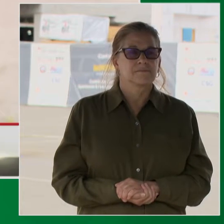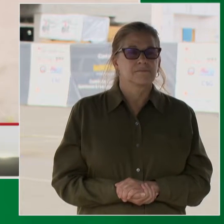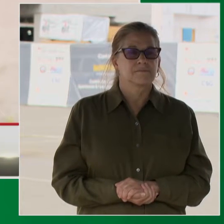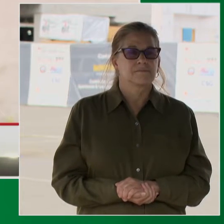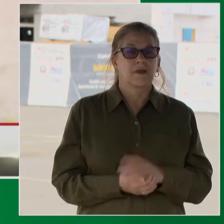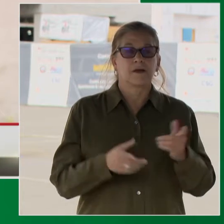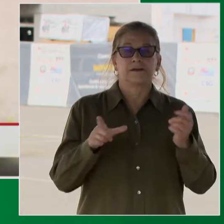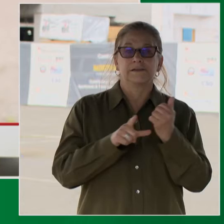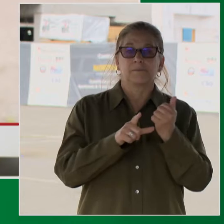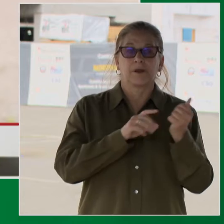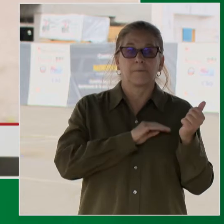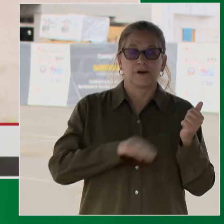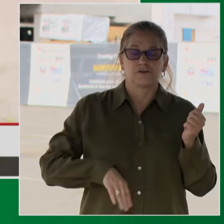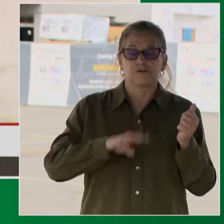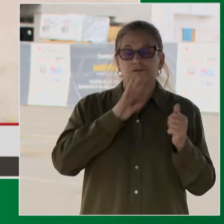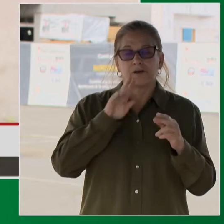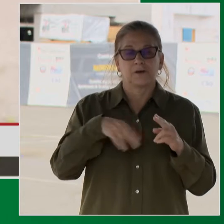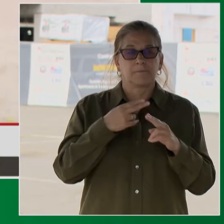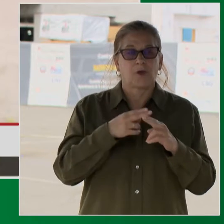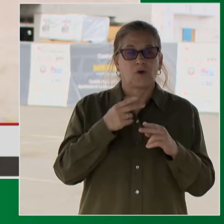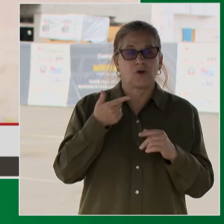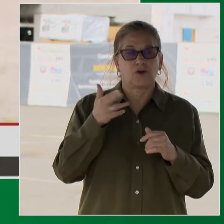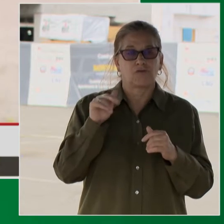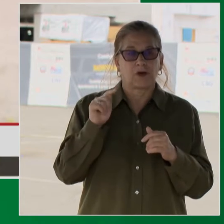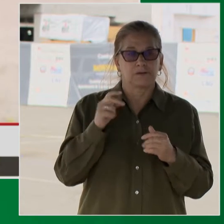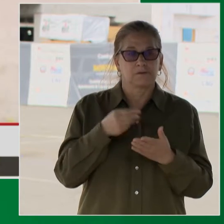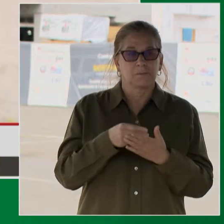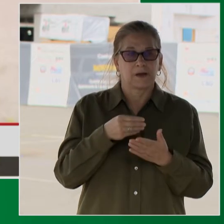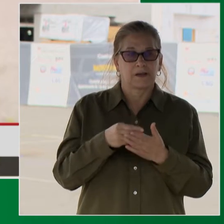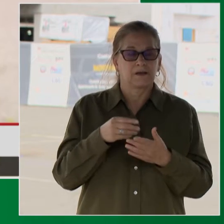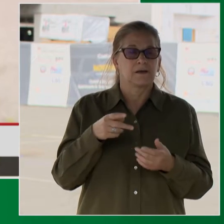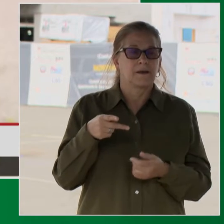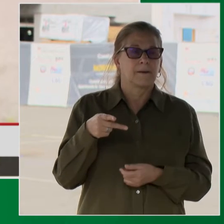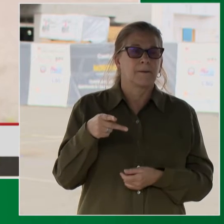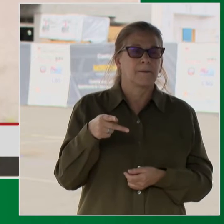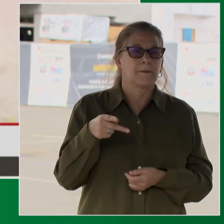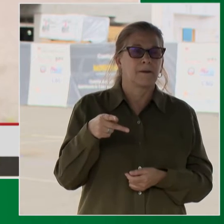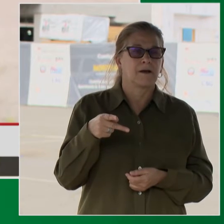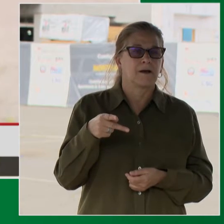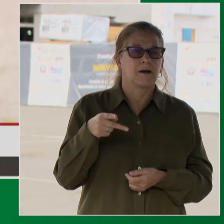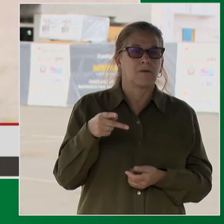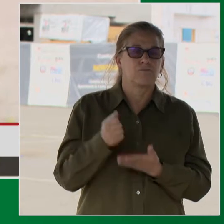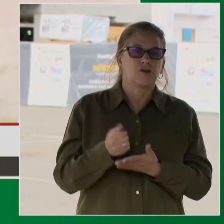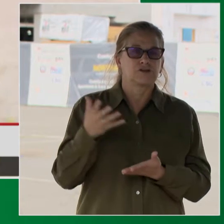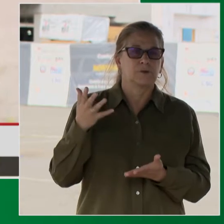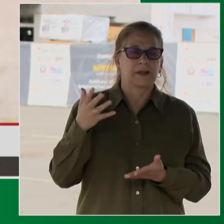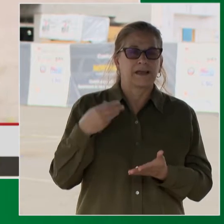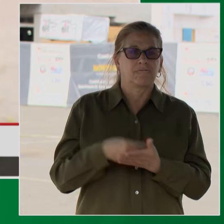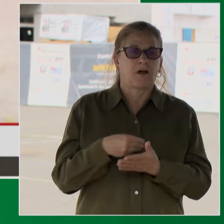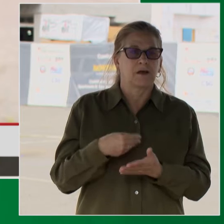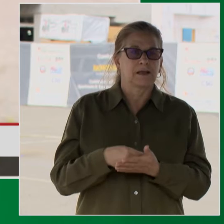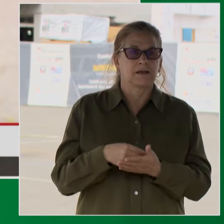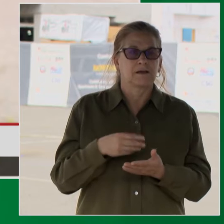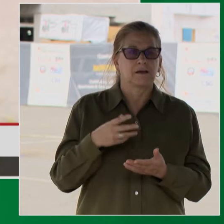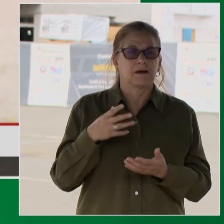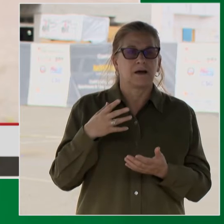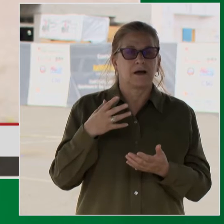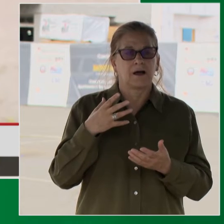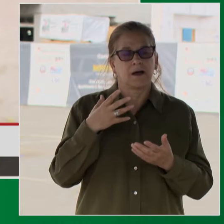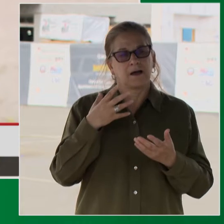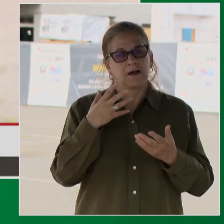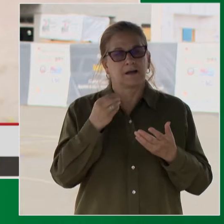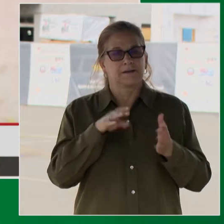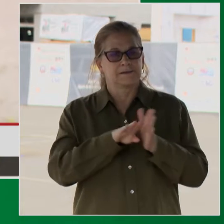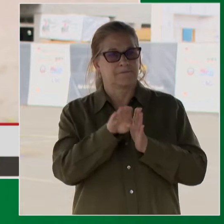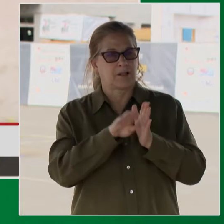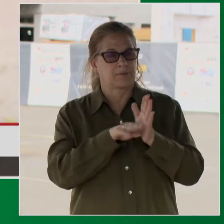of the grants programs that we have is the Neighborhood Prosperity Fund. And that's an investment fund to support development projects